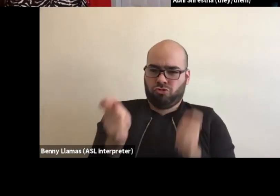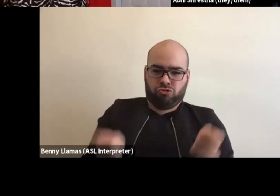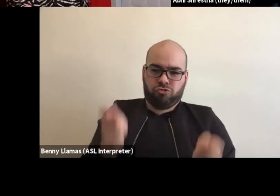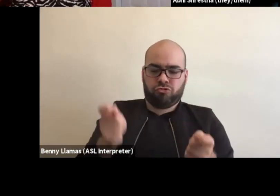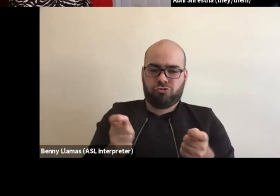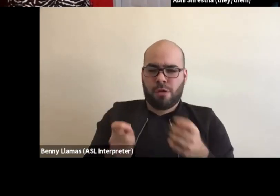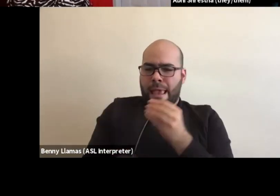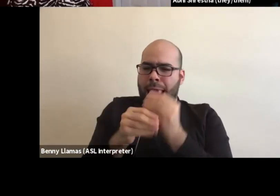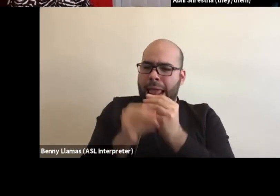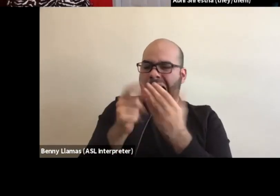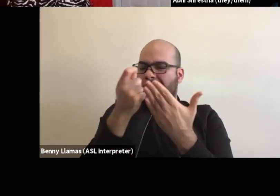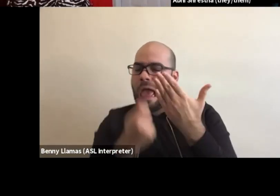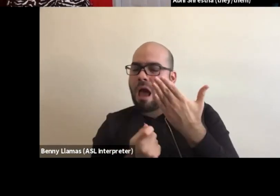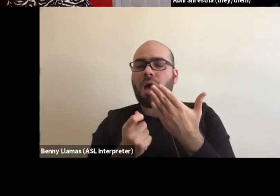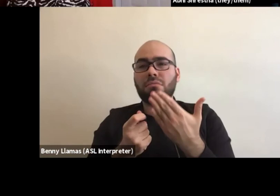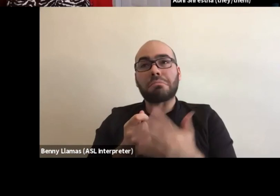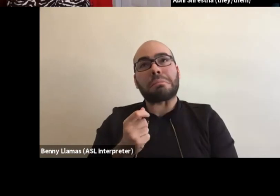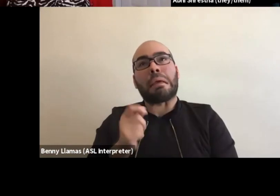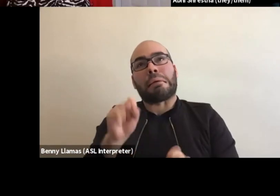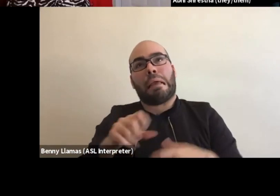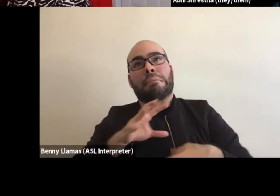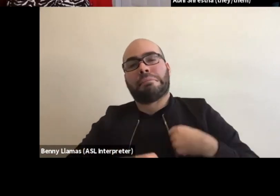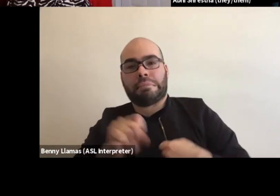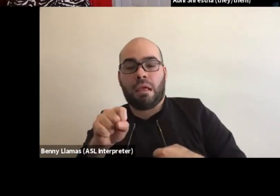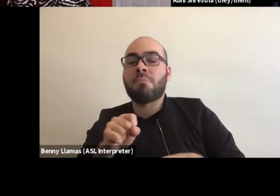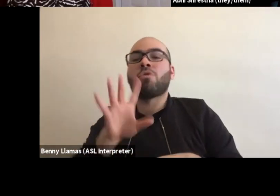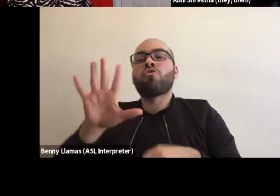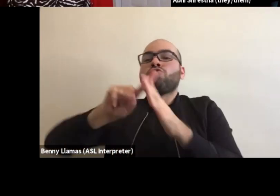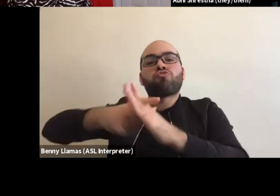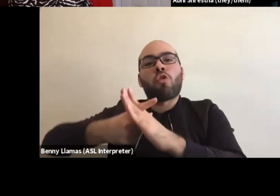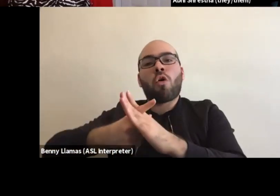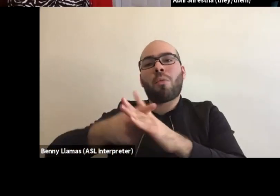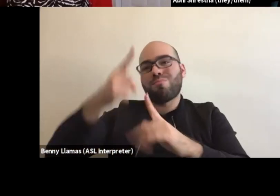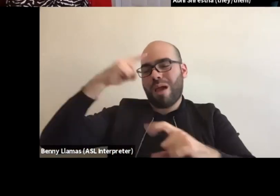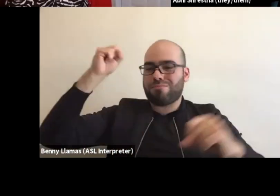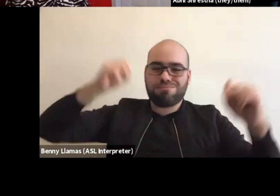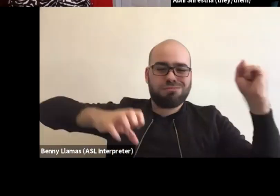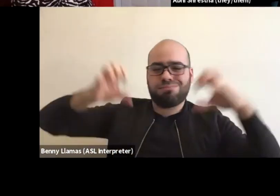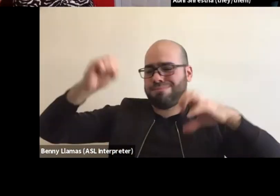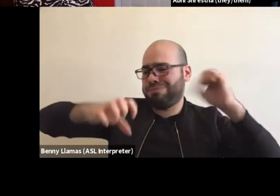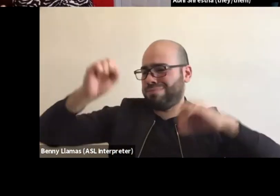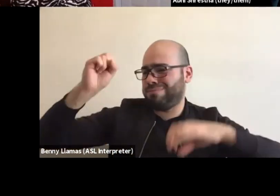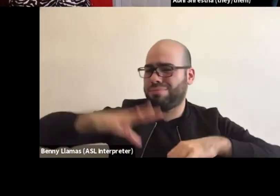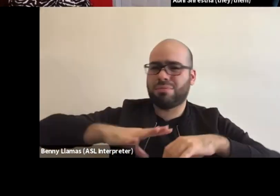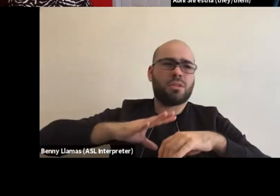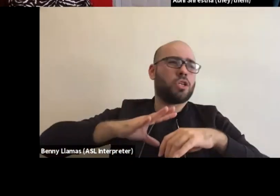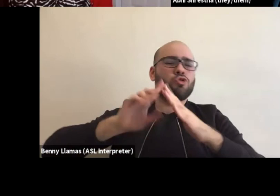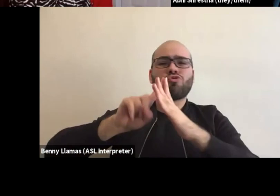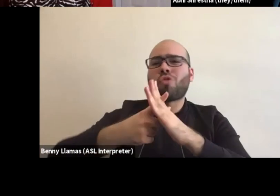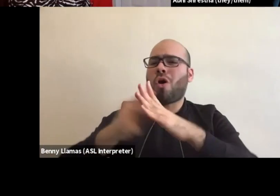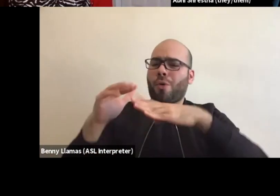just starting to like mine material, like it should just be fun and weird and mysterious. Totally.